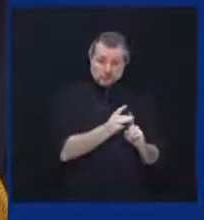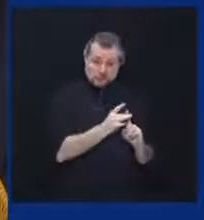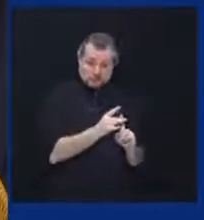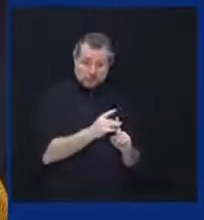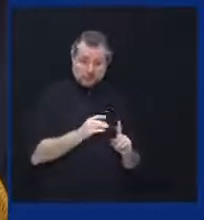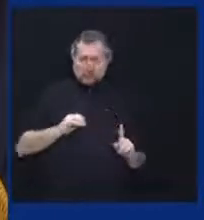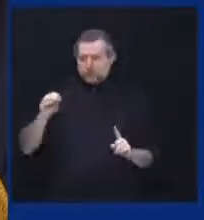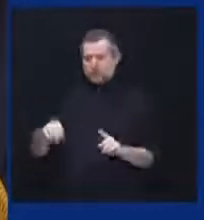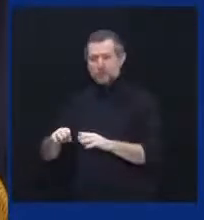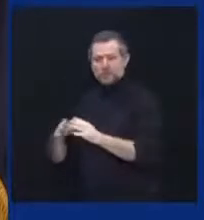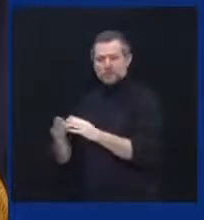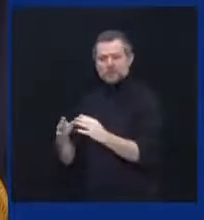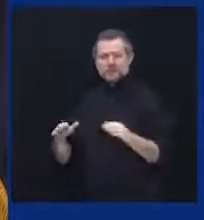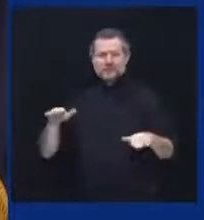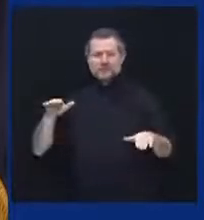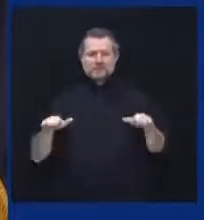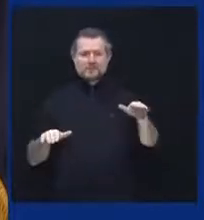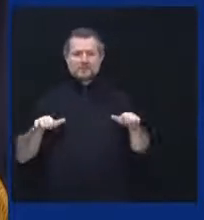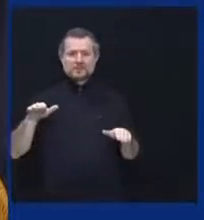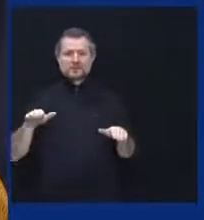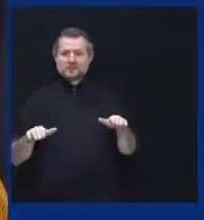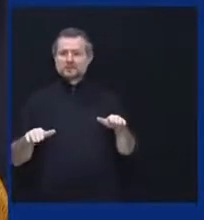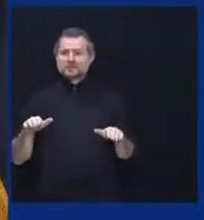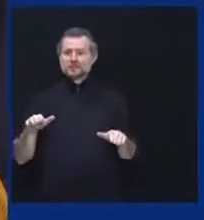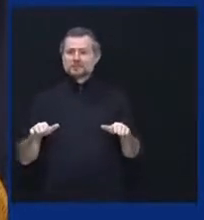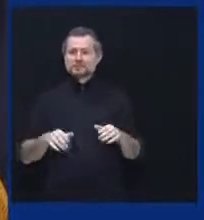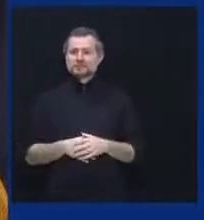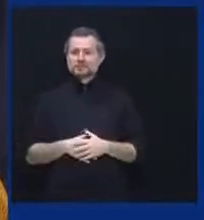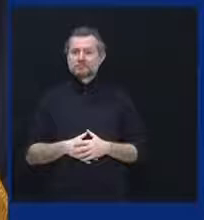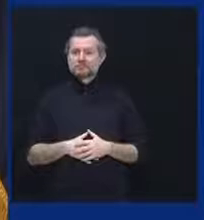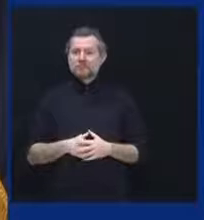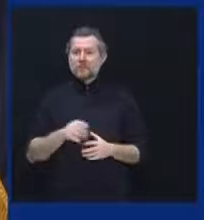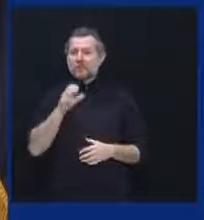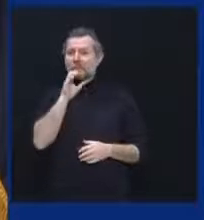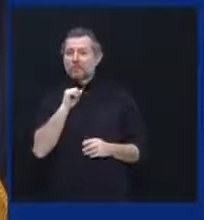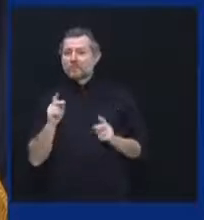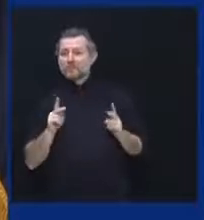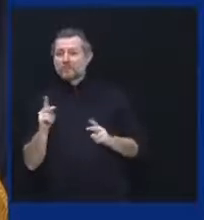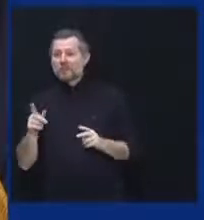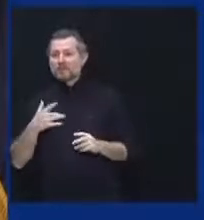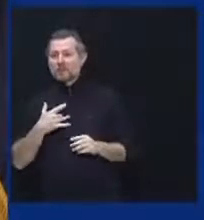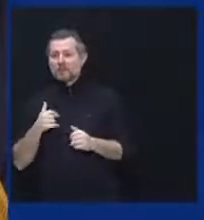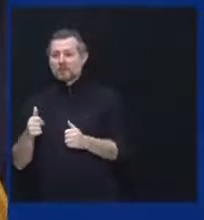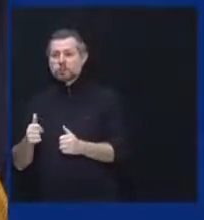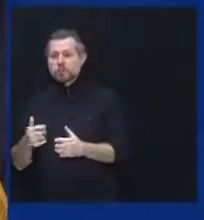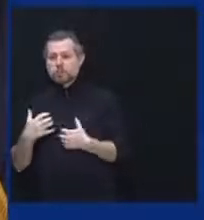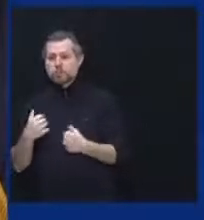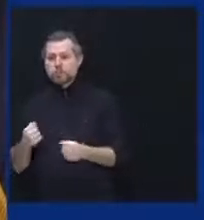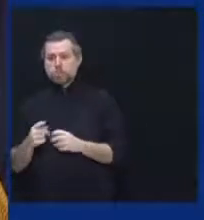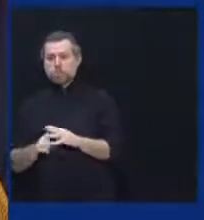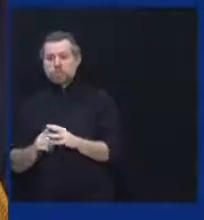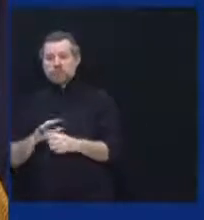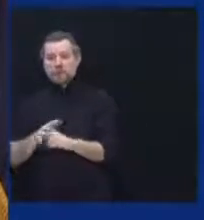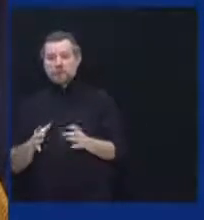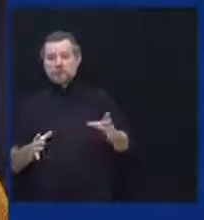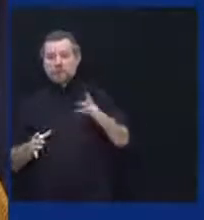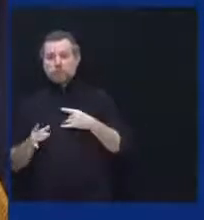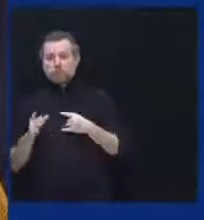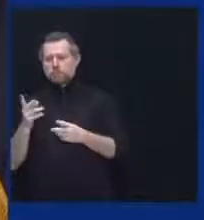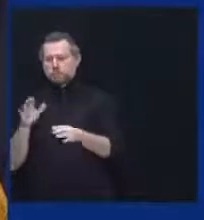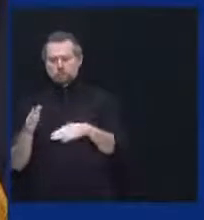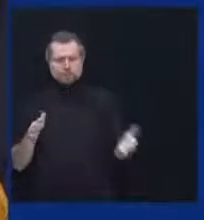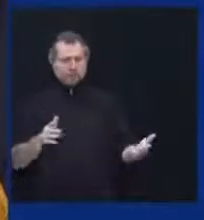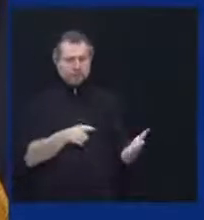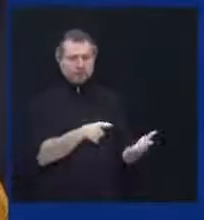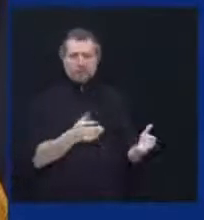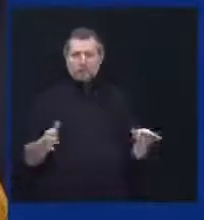Balance the fact that old people with comorbidities, COVID is almost a death sentence. Balance those